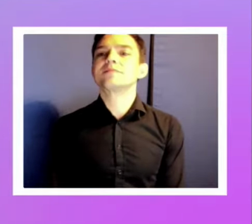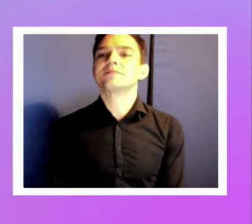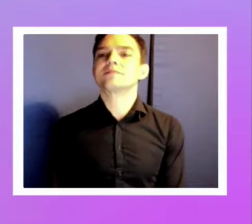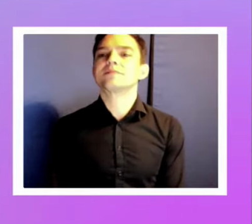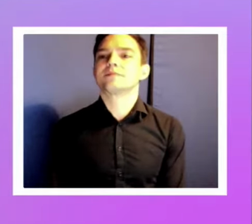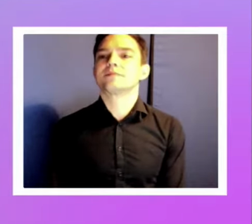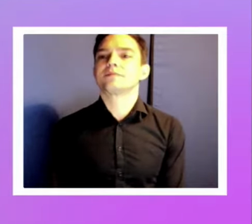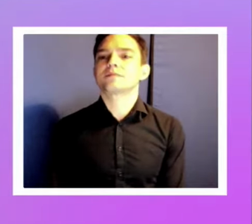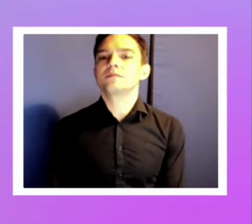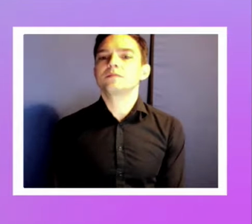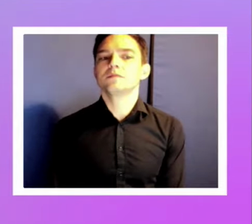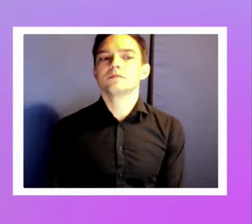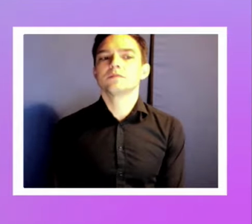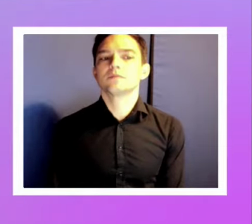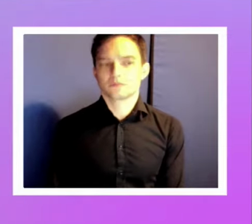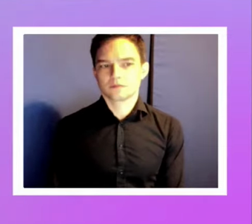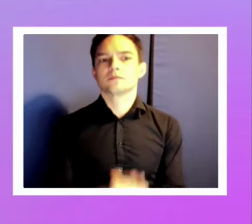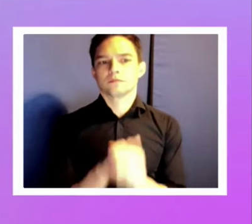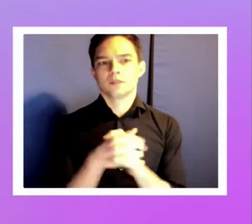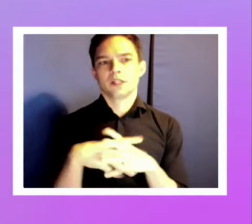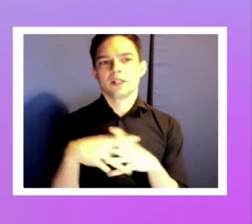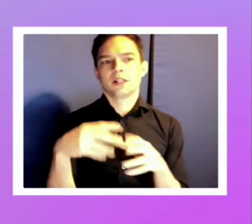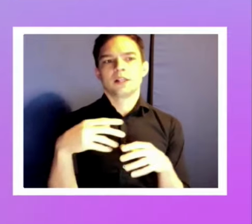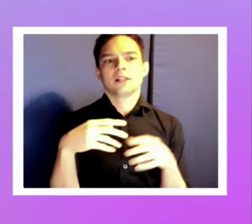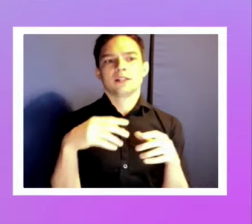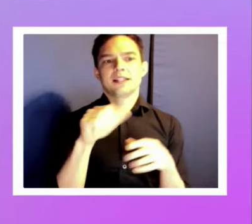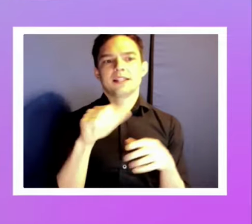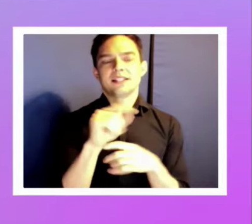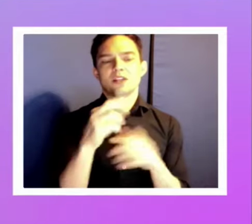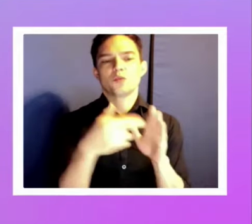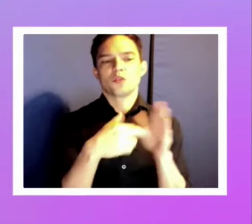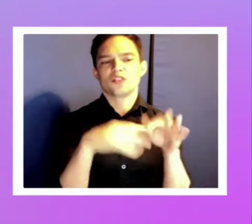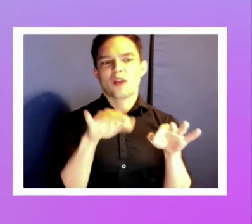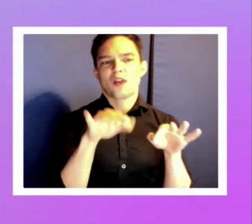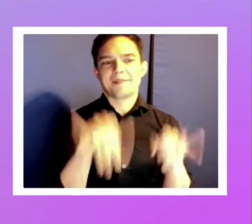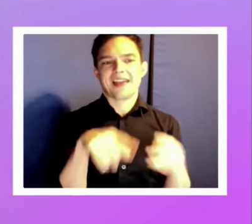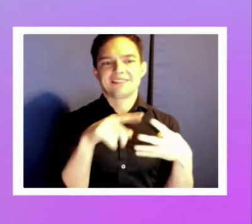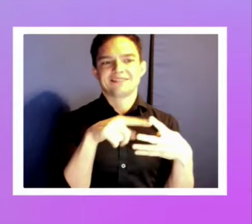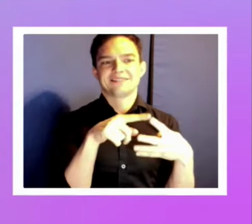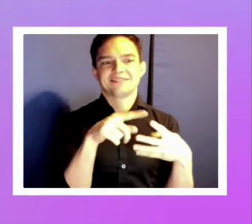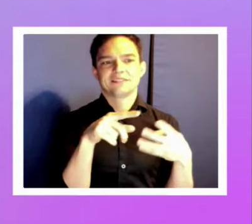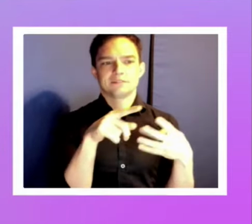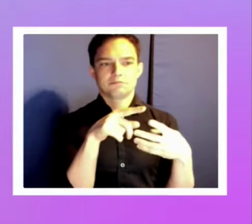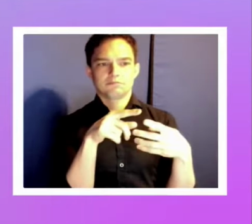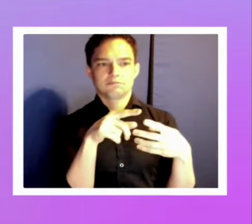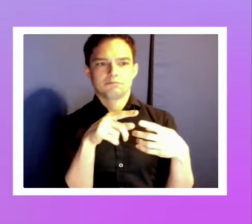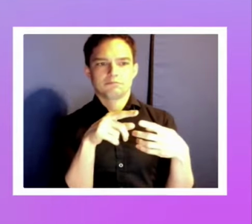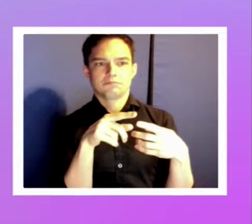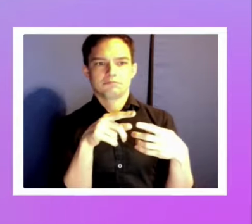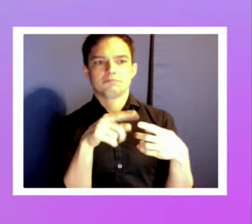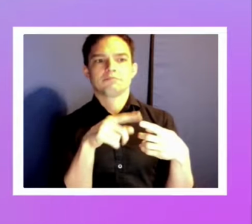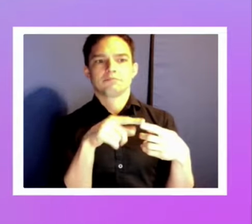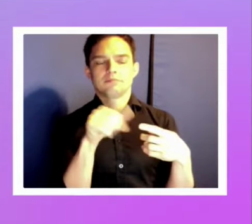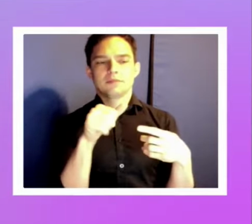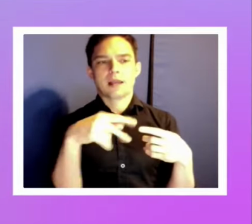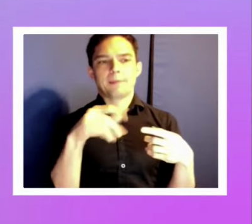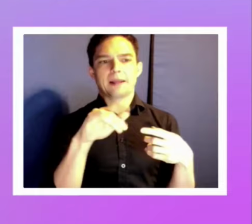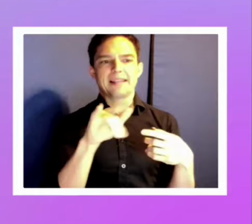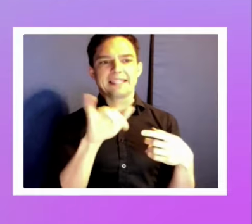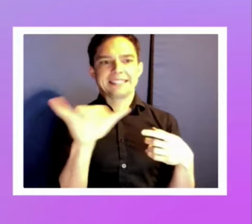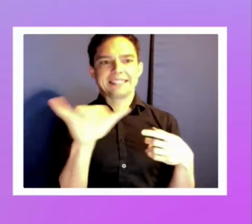When it is, the ACT rule describes this for you. So the applicability of this particular rule, the HTML page is non-empty title,